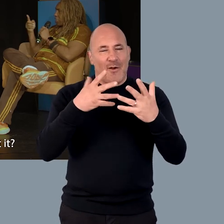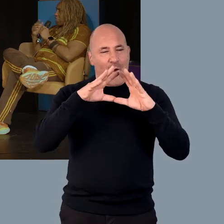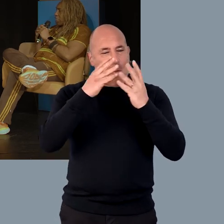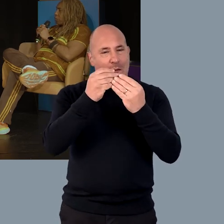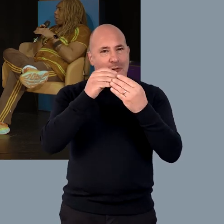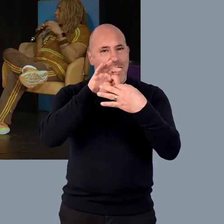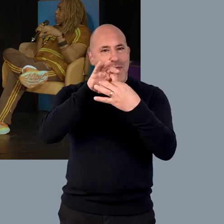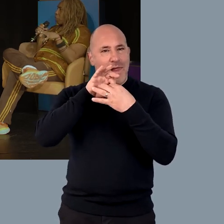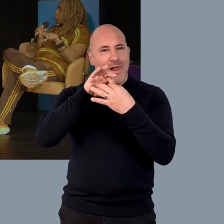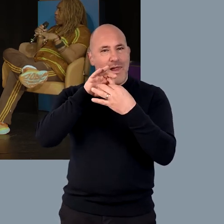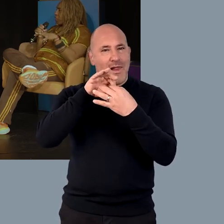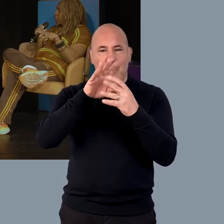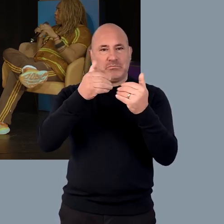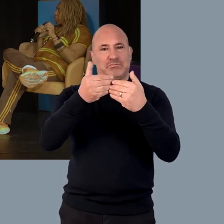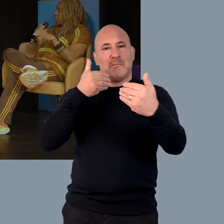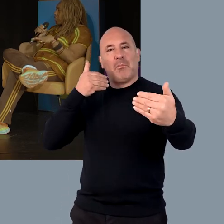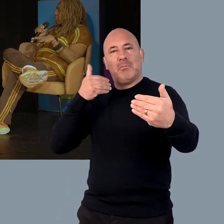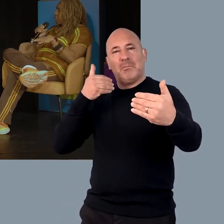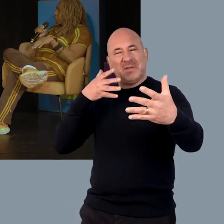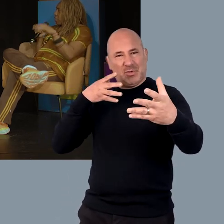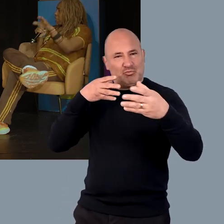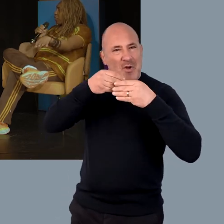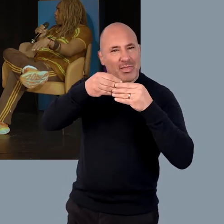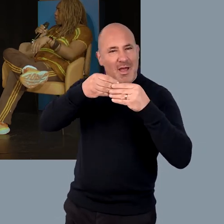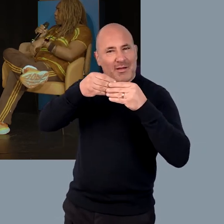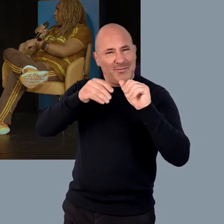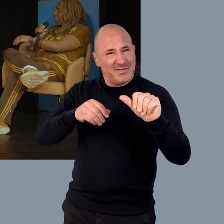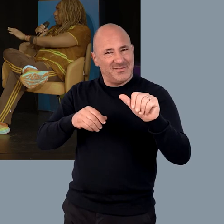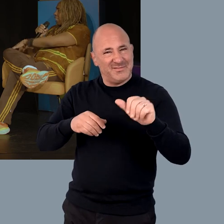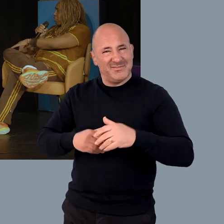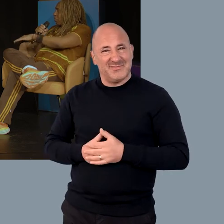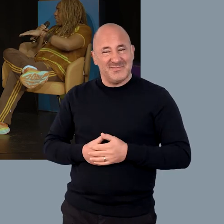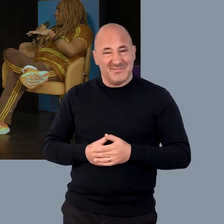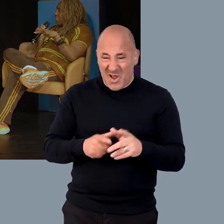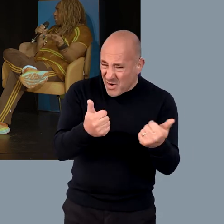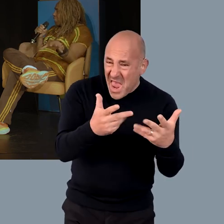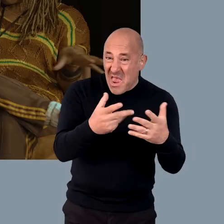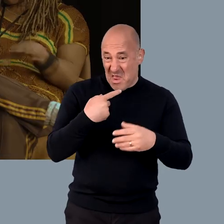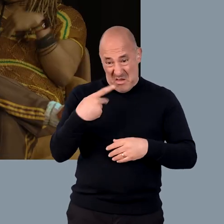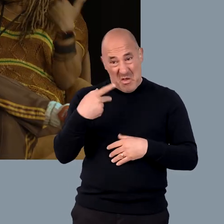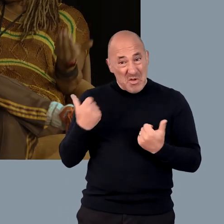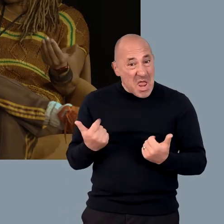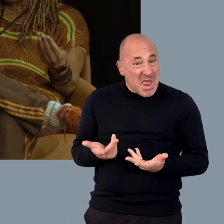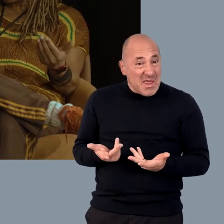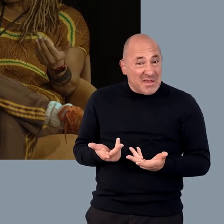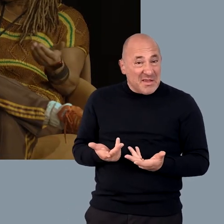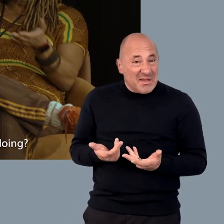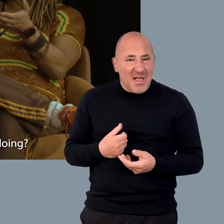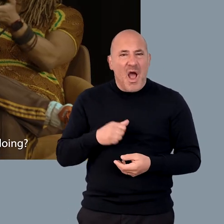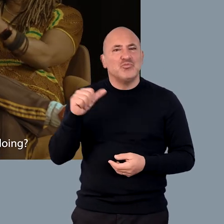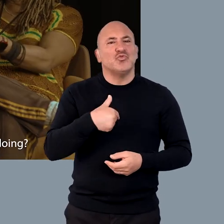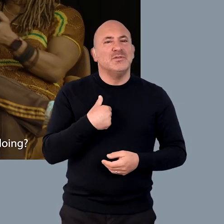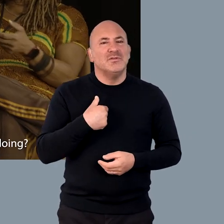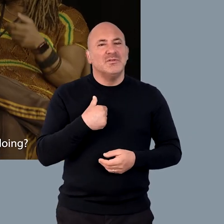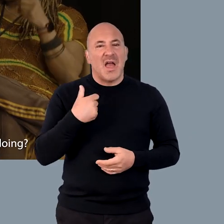thing isn't it rather than separate You know, this is okay. That's okay Is we are we oak